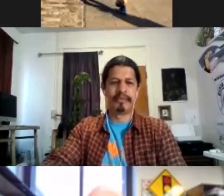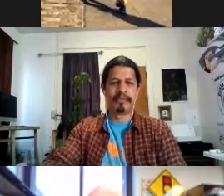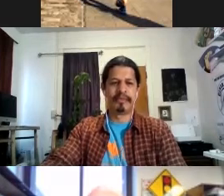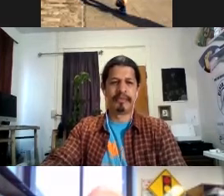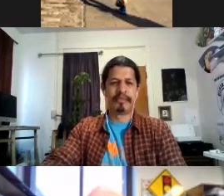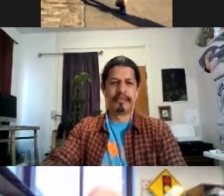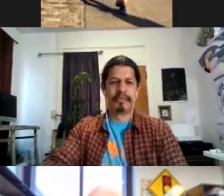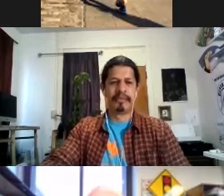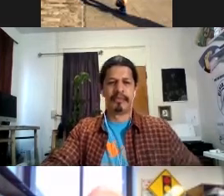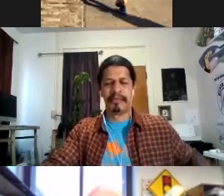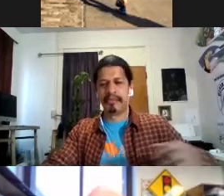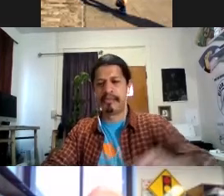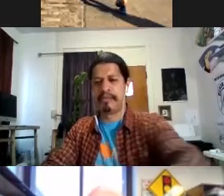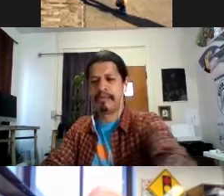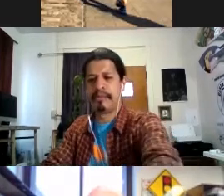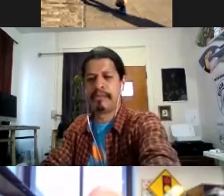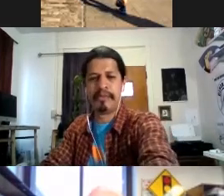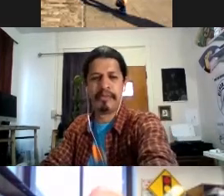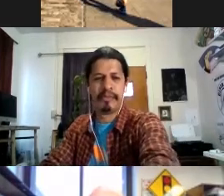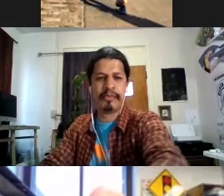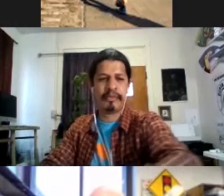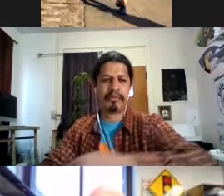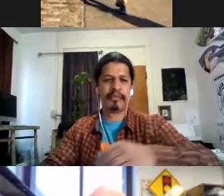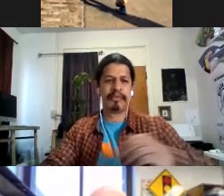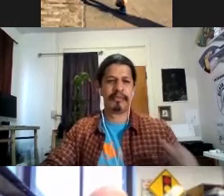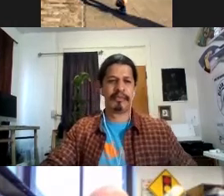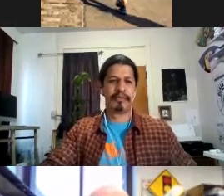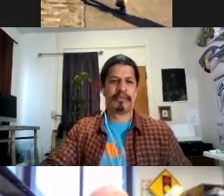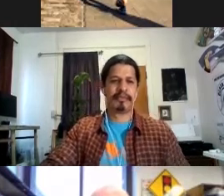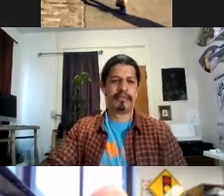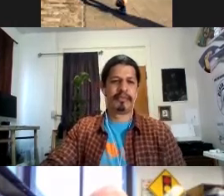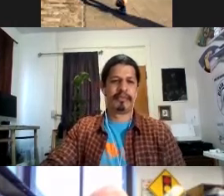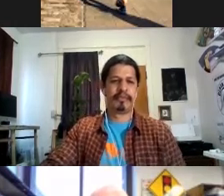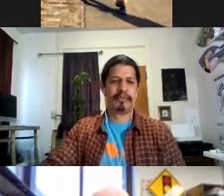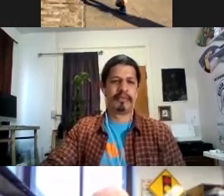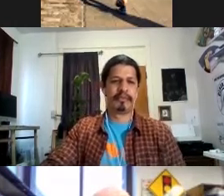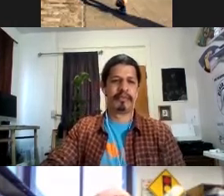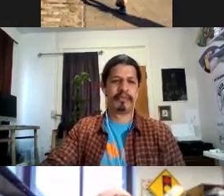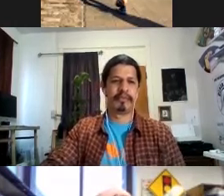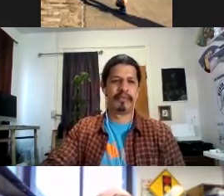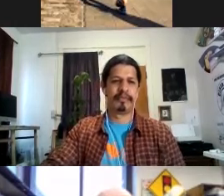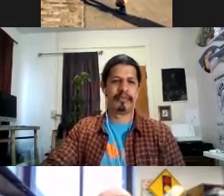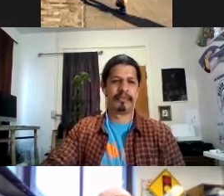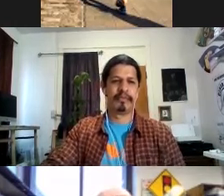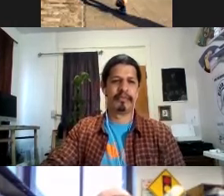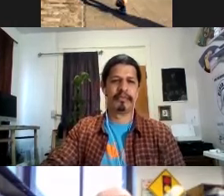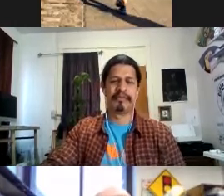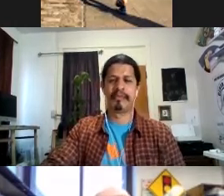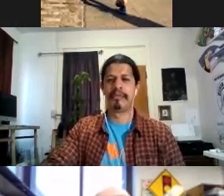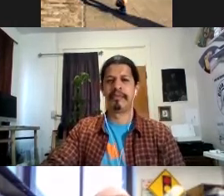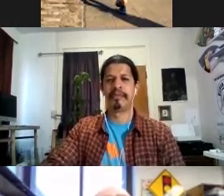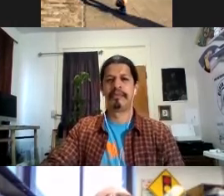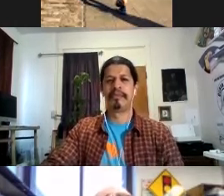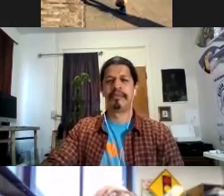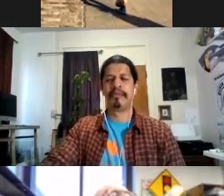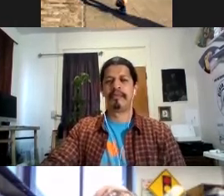getting onto the highway going towards the post office. It's the section between Mar Vista and Siegel Street. There's